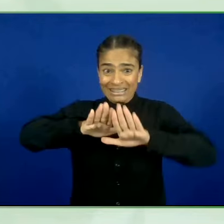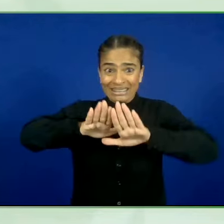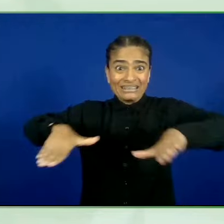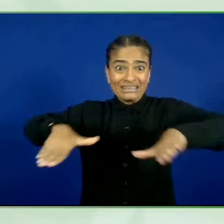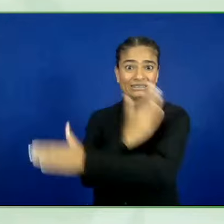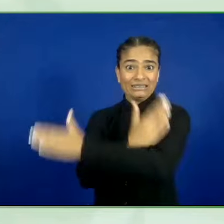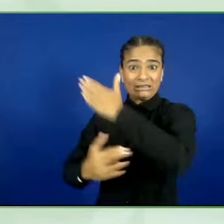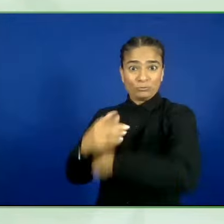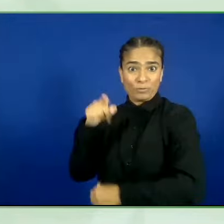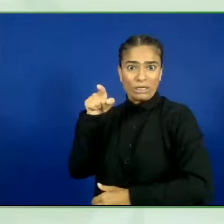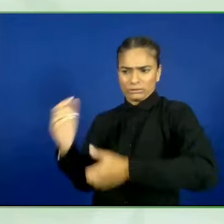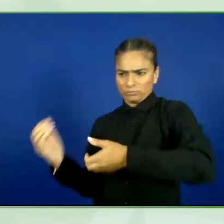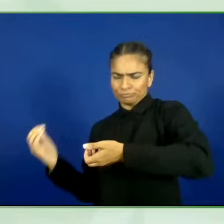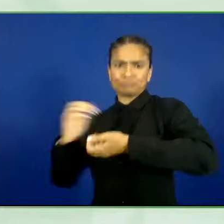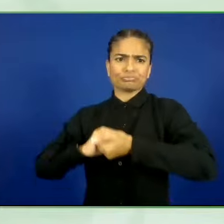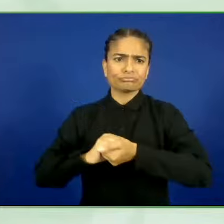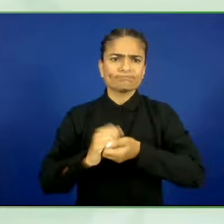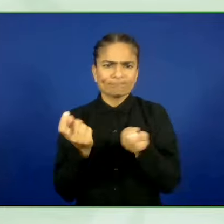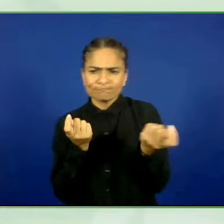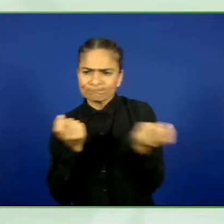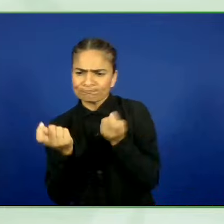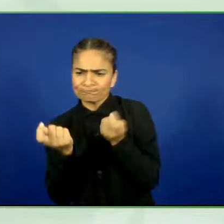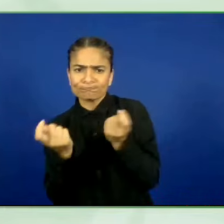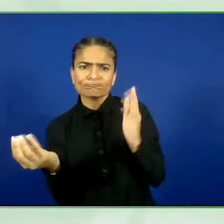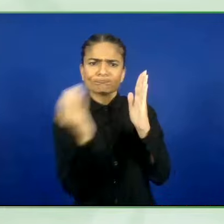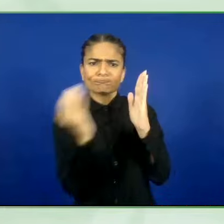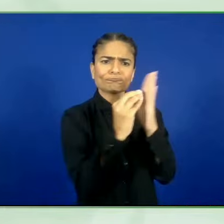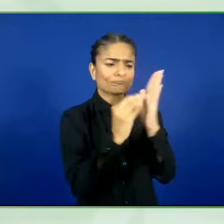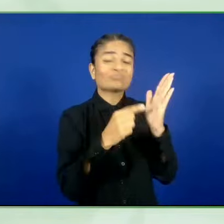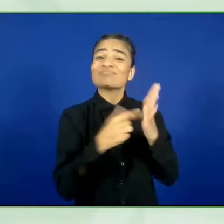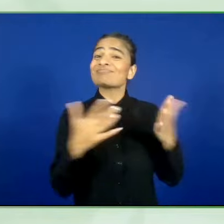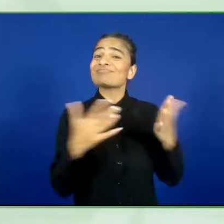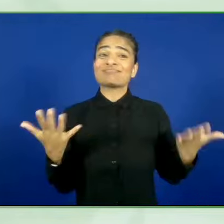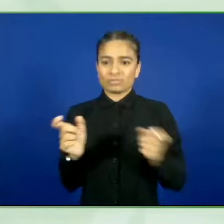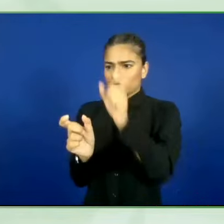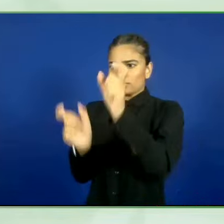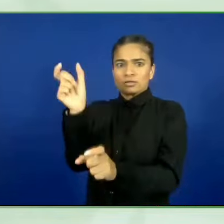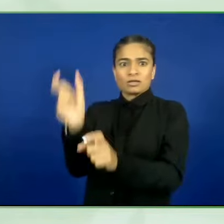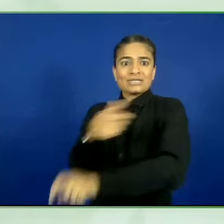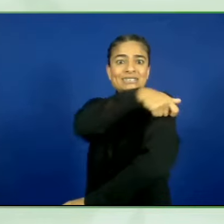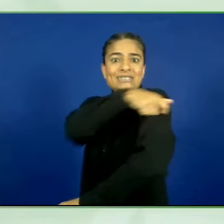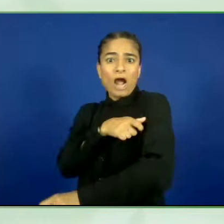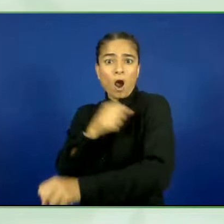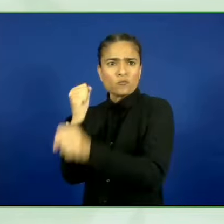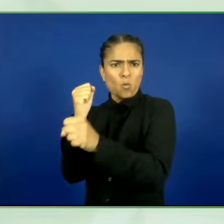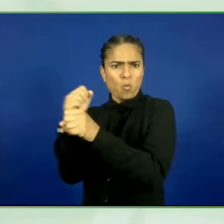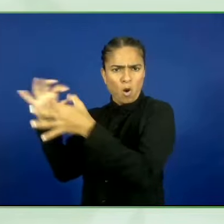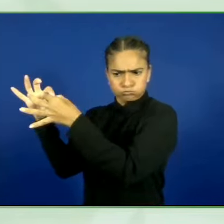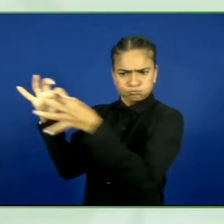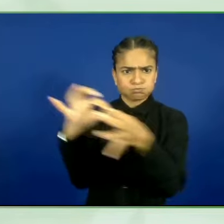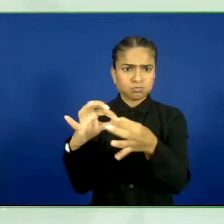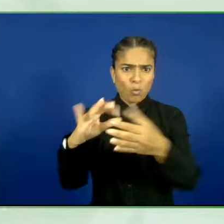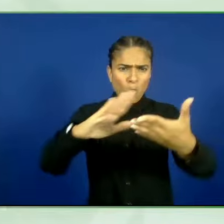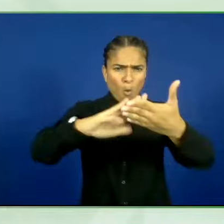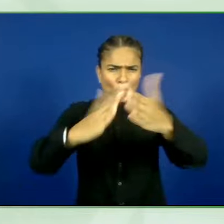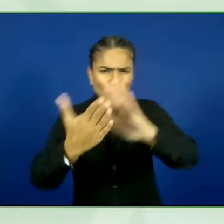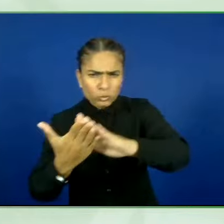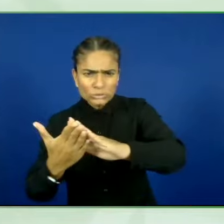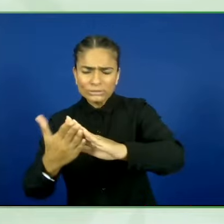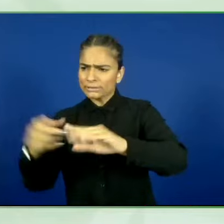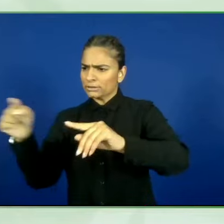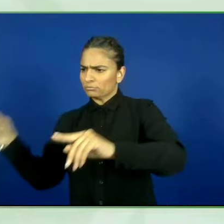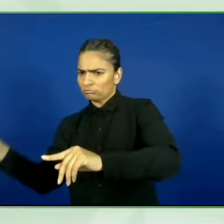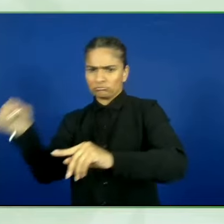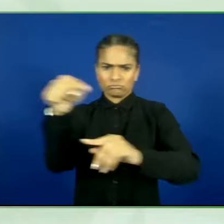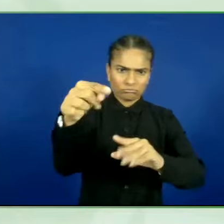with caseworkers who are directly in the communities. And we've noticed that this saves us a lot of costs because for the